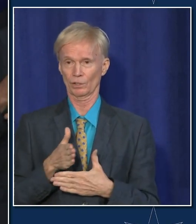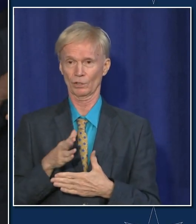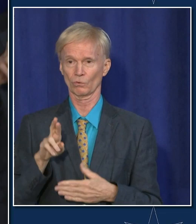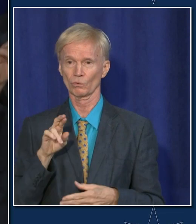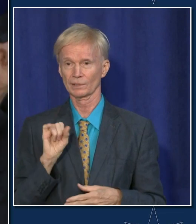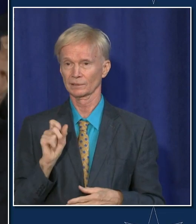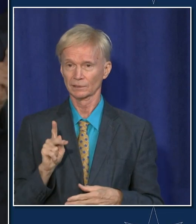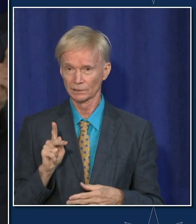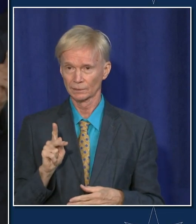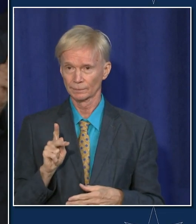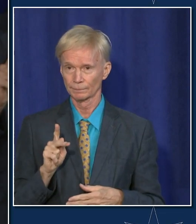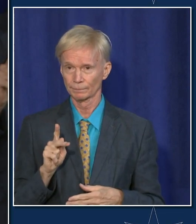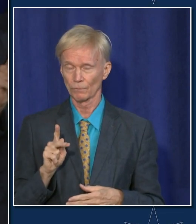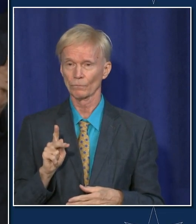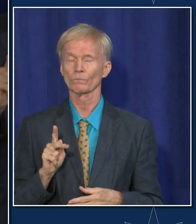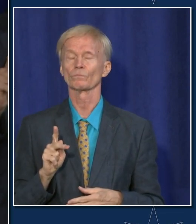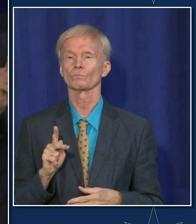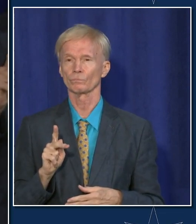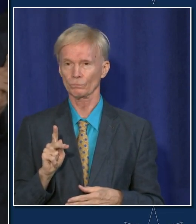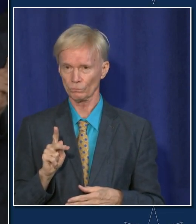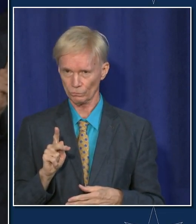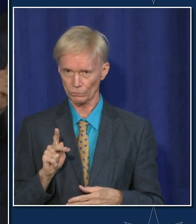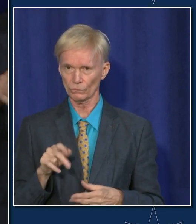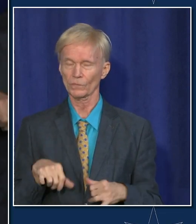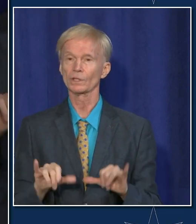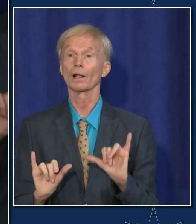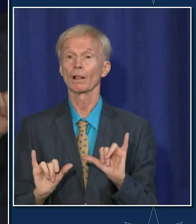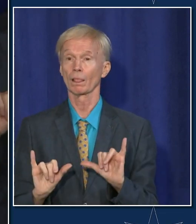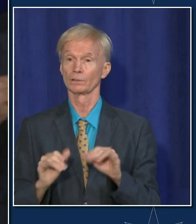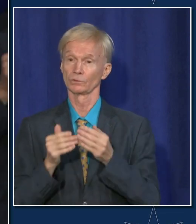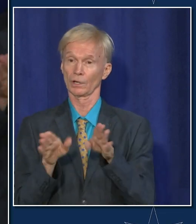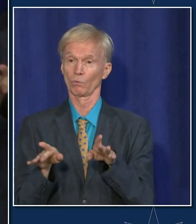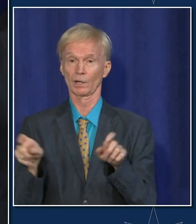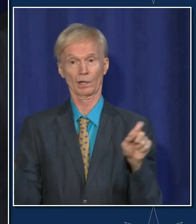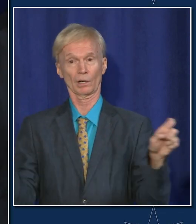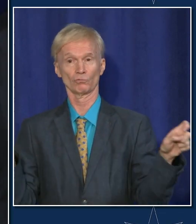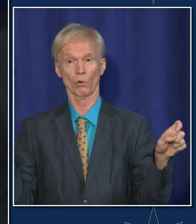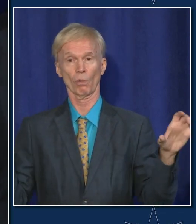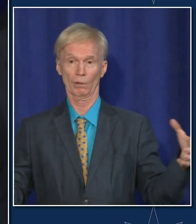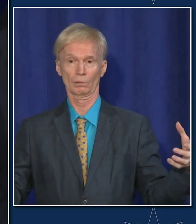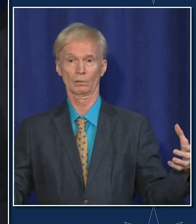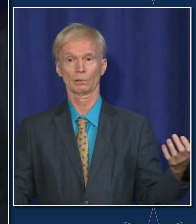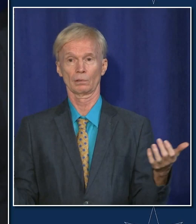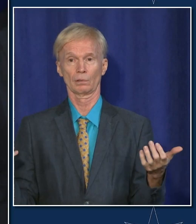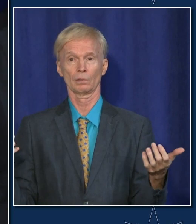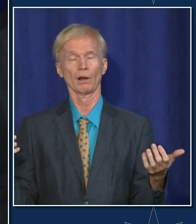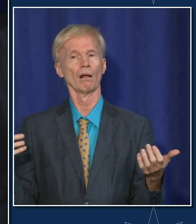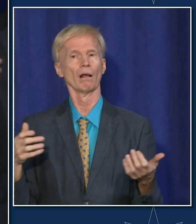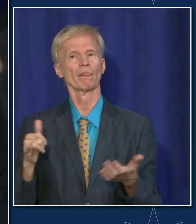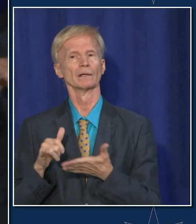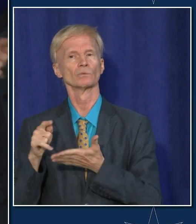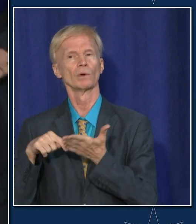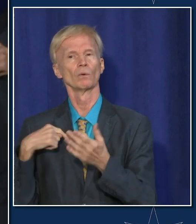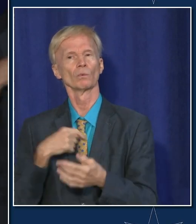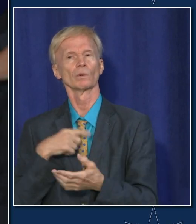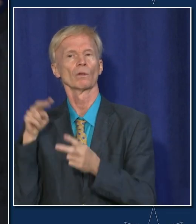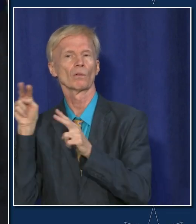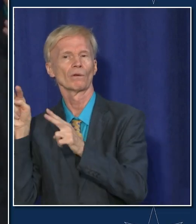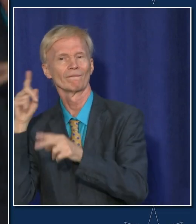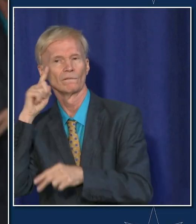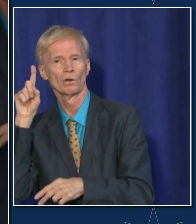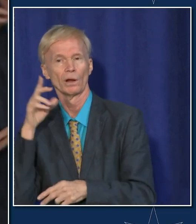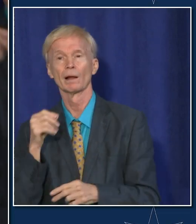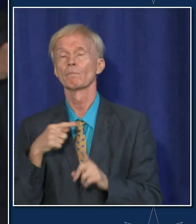level and still in a generally controlled setting, that's some of what we're looking at. And then finally, that most of these